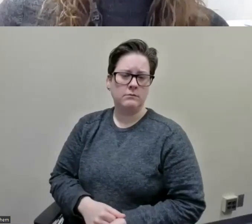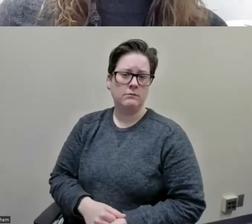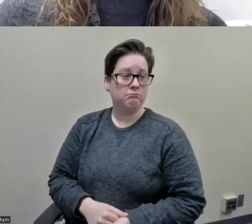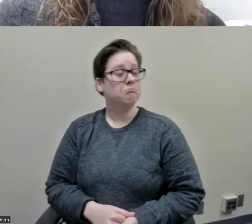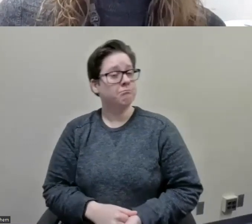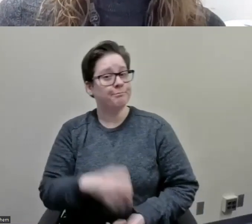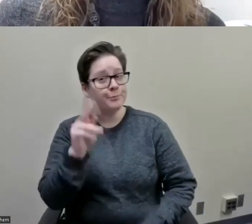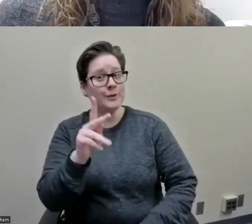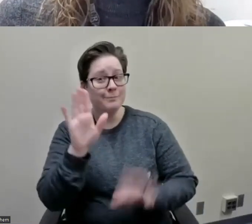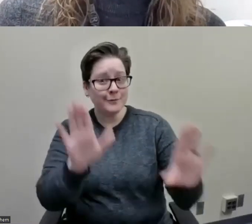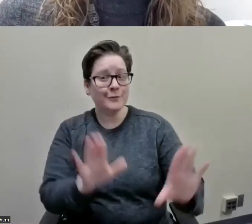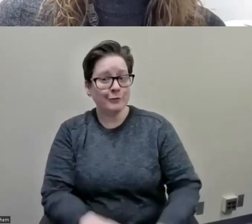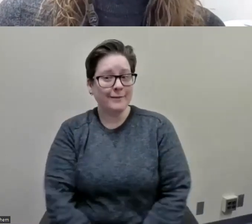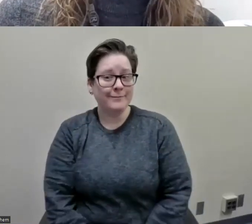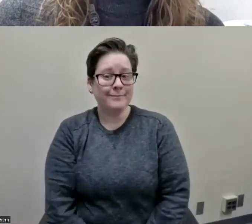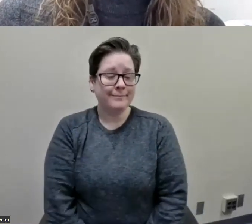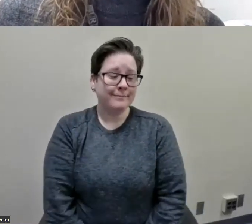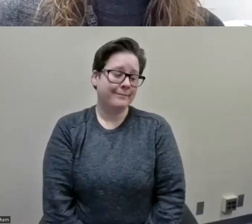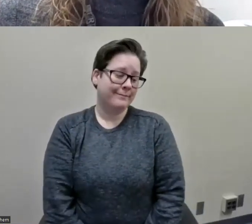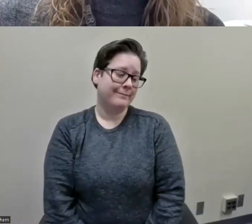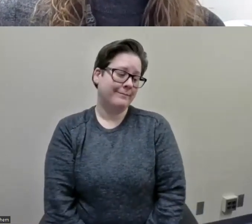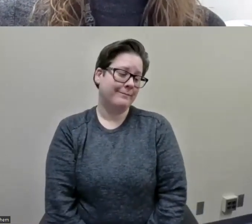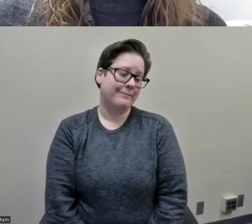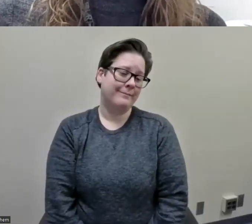Okay, great.